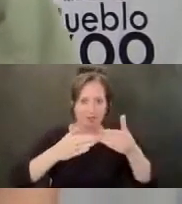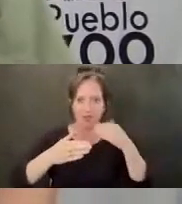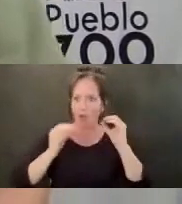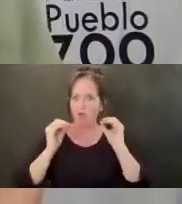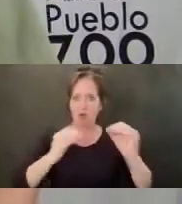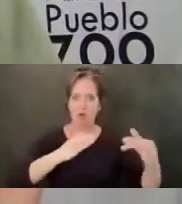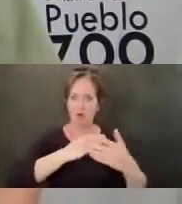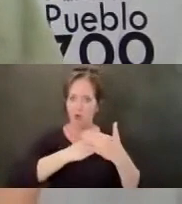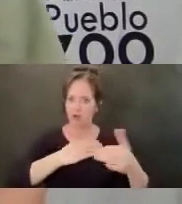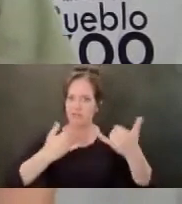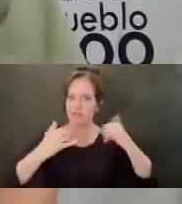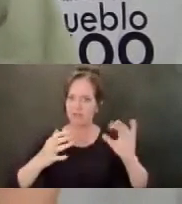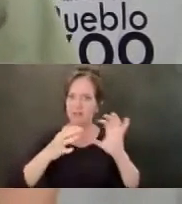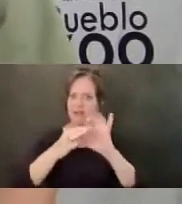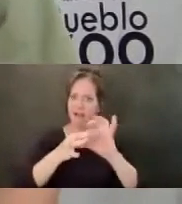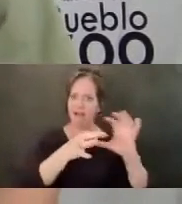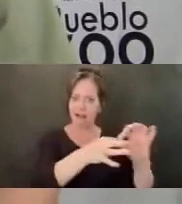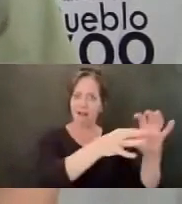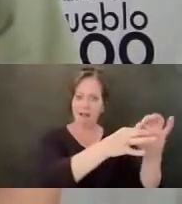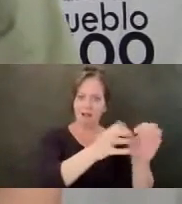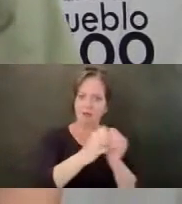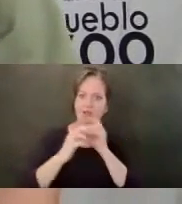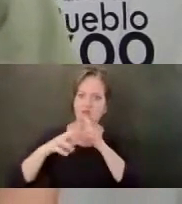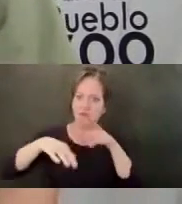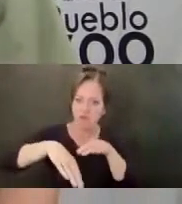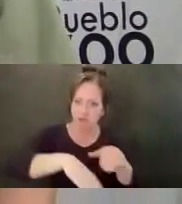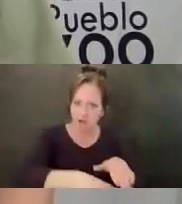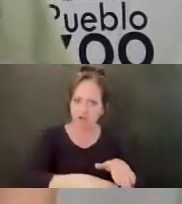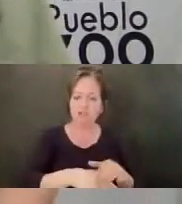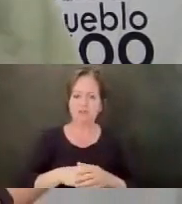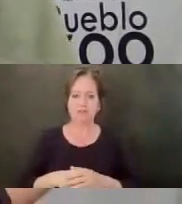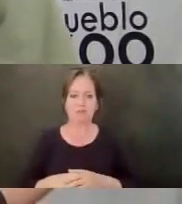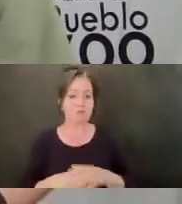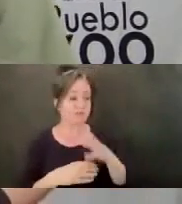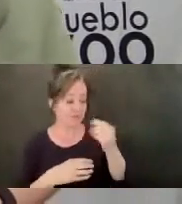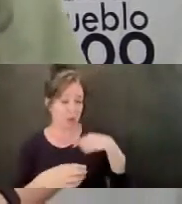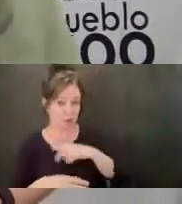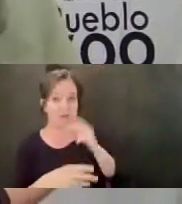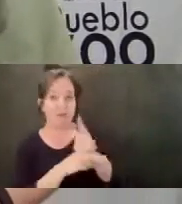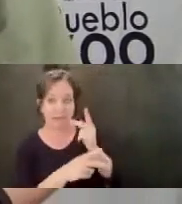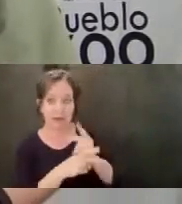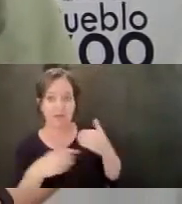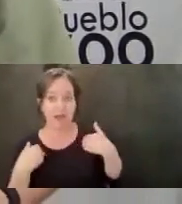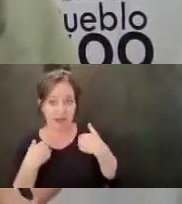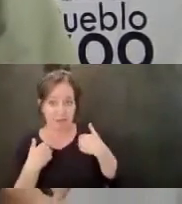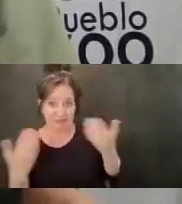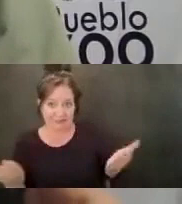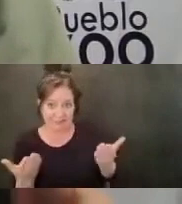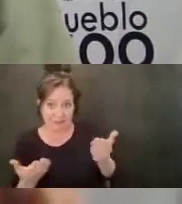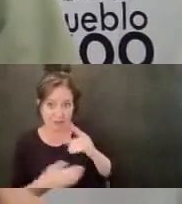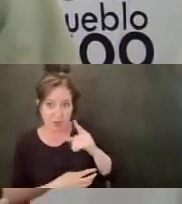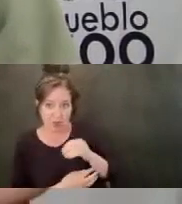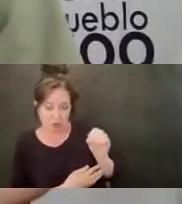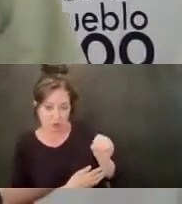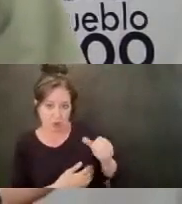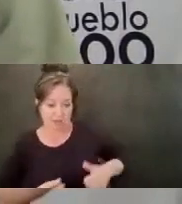our rivers. And we care for animals here at the Pueblo Zoo that live in or by the ocean.